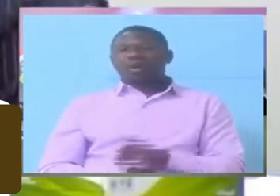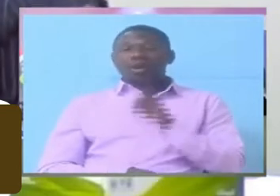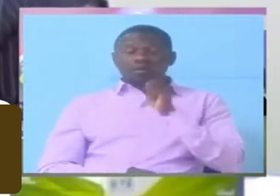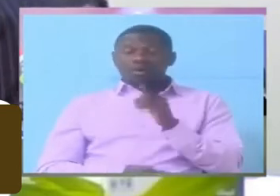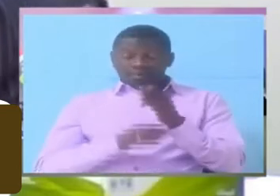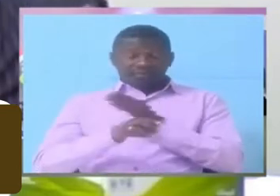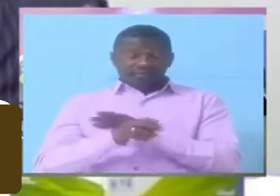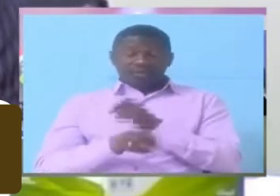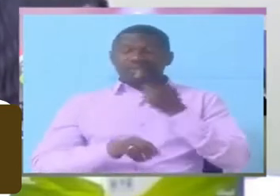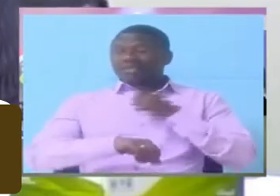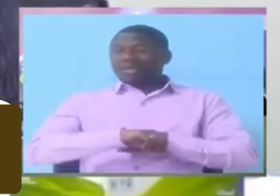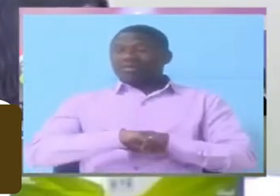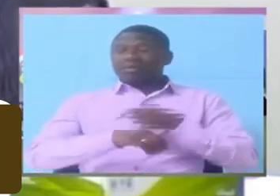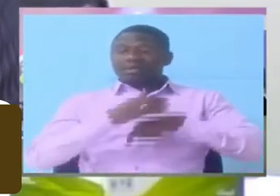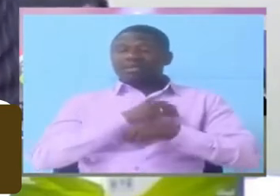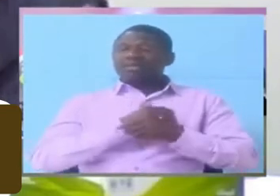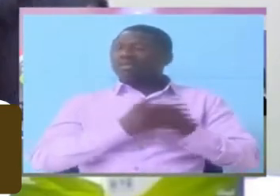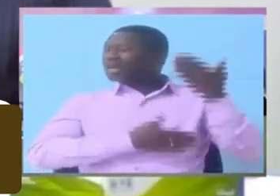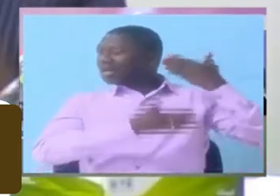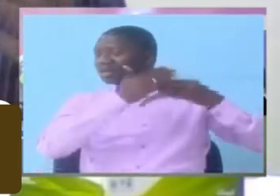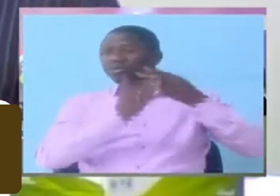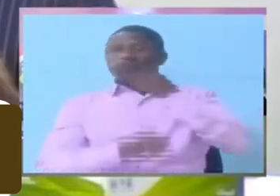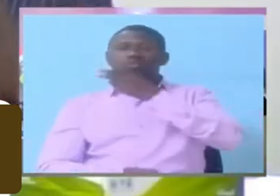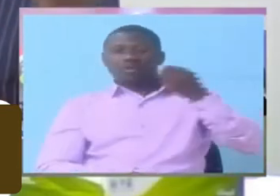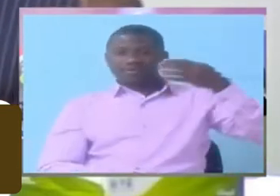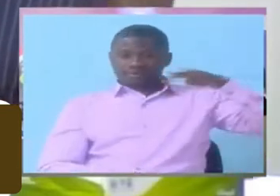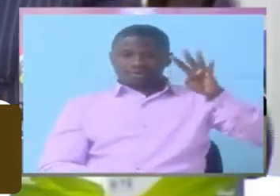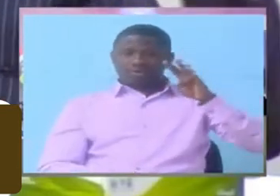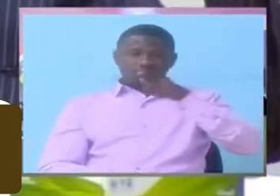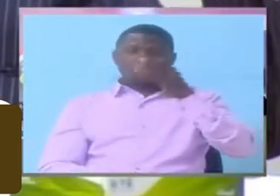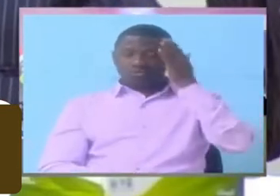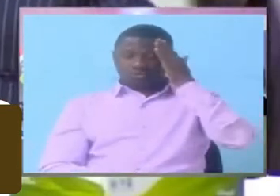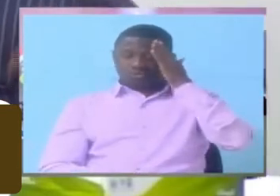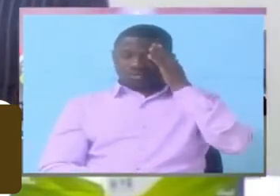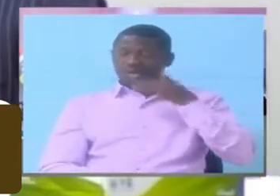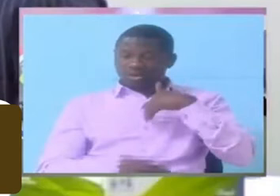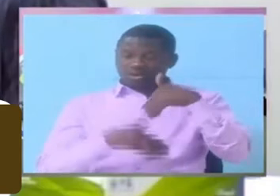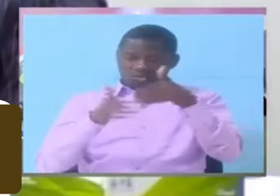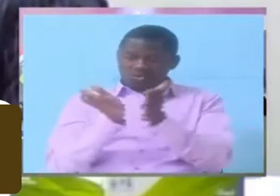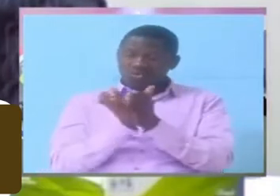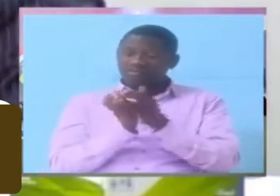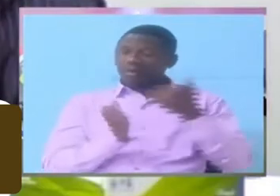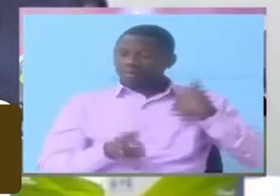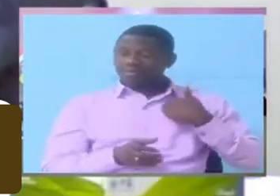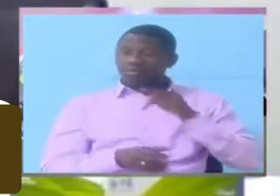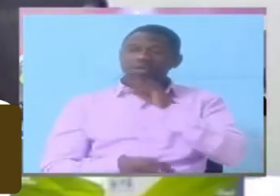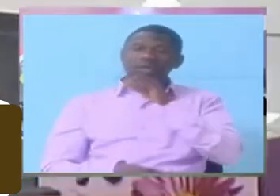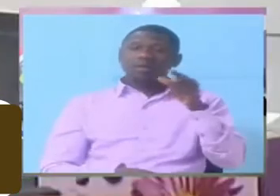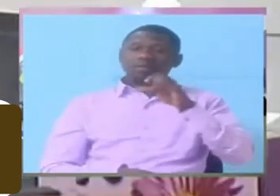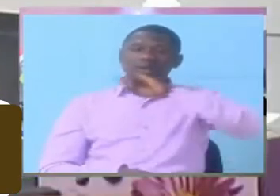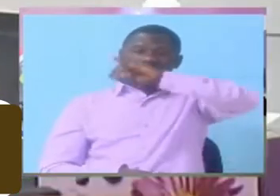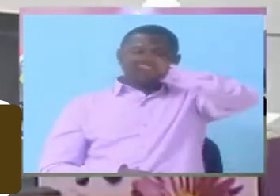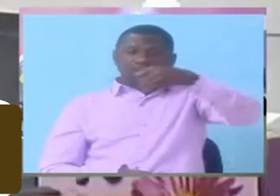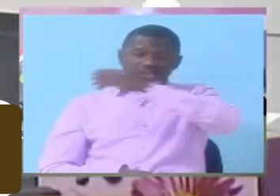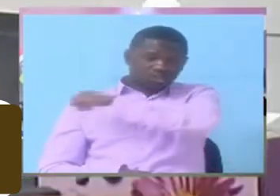But even before this time in 2014, you knew that there were a group of people called junglers in this country. Kabrin